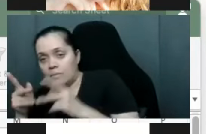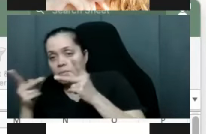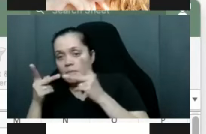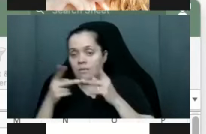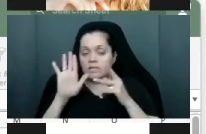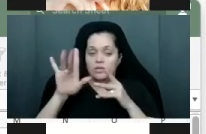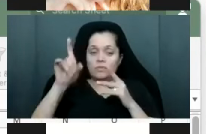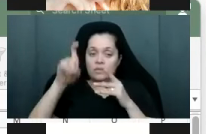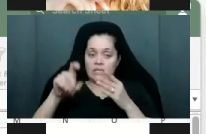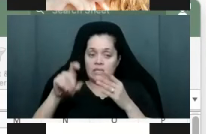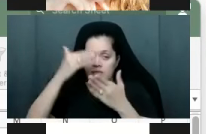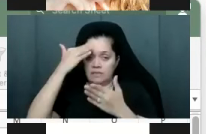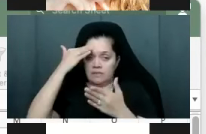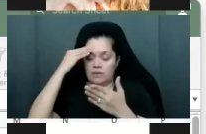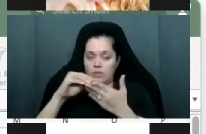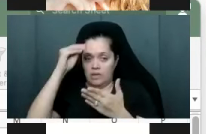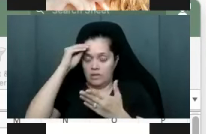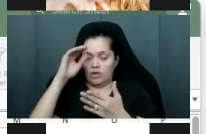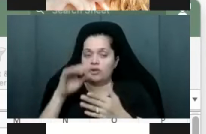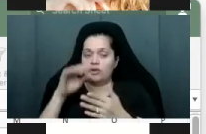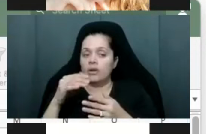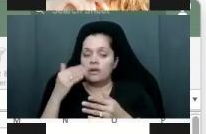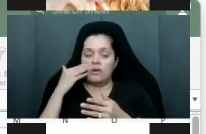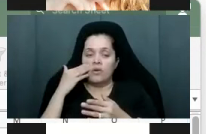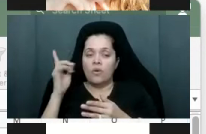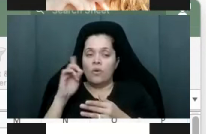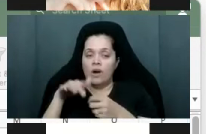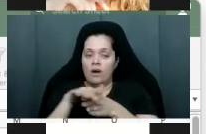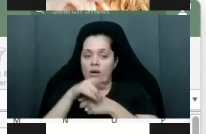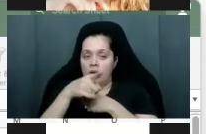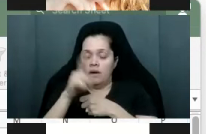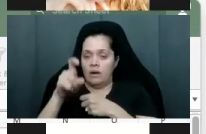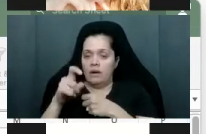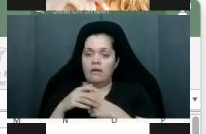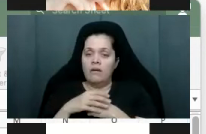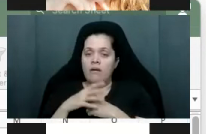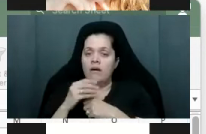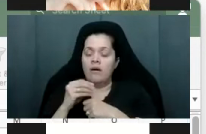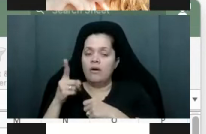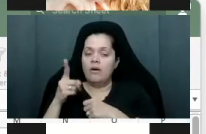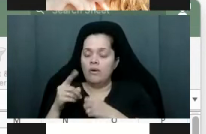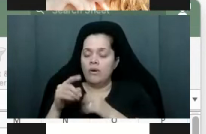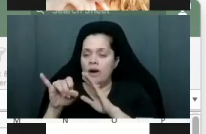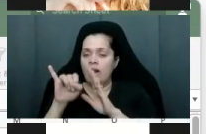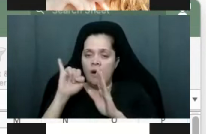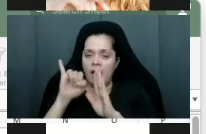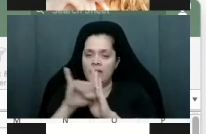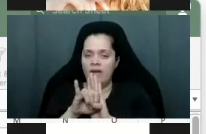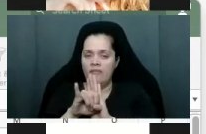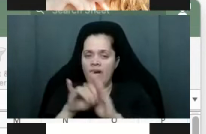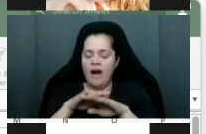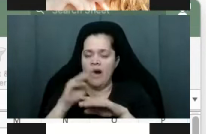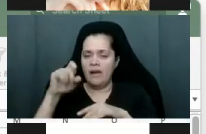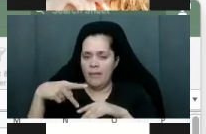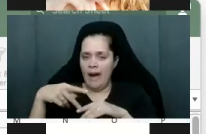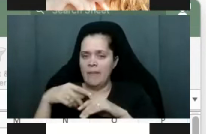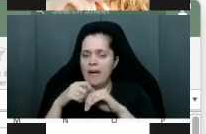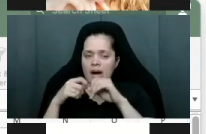you need to learn. You need to know where those places are so that you could identify them on the map